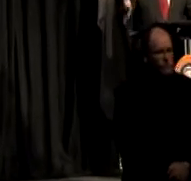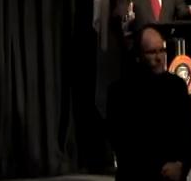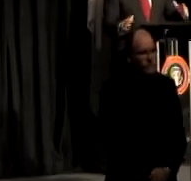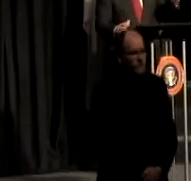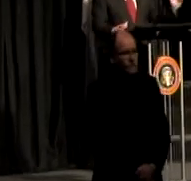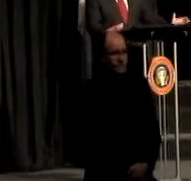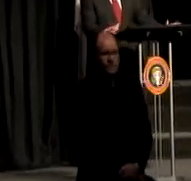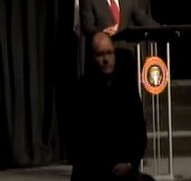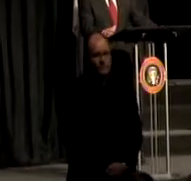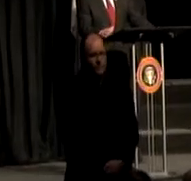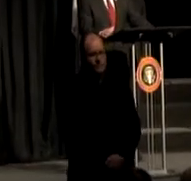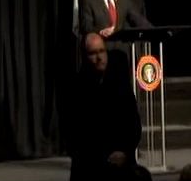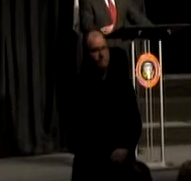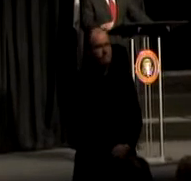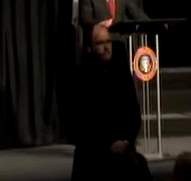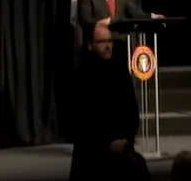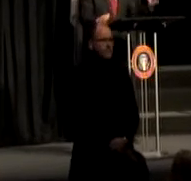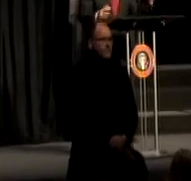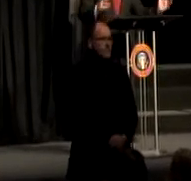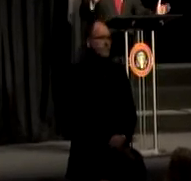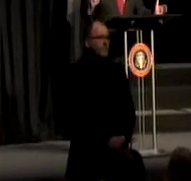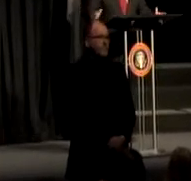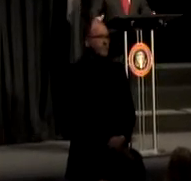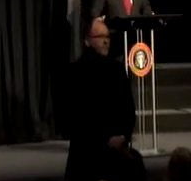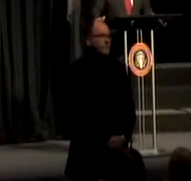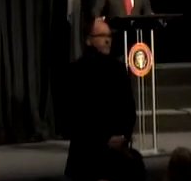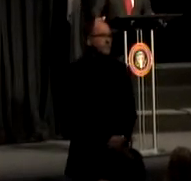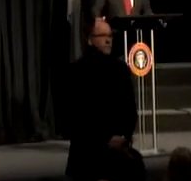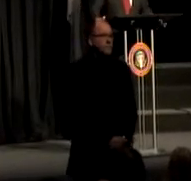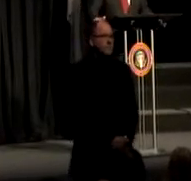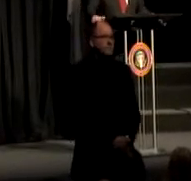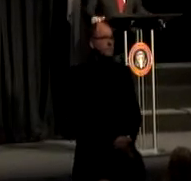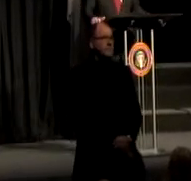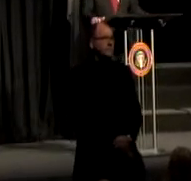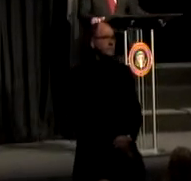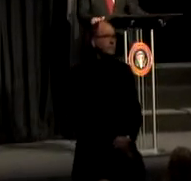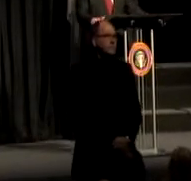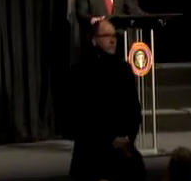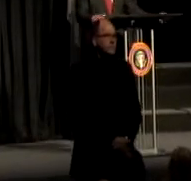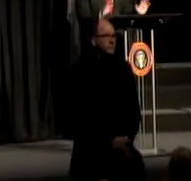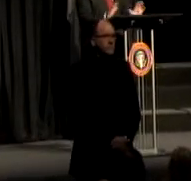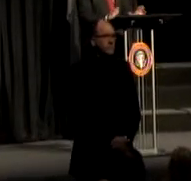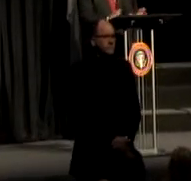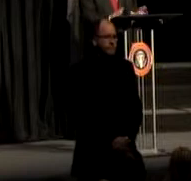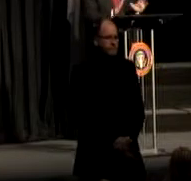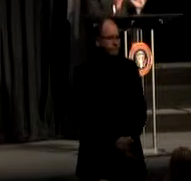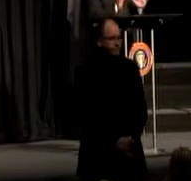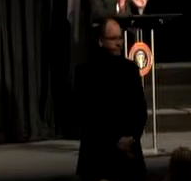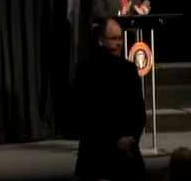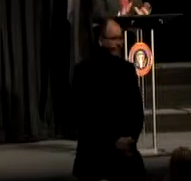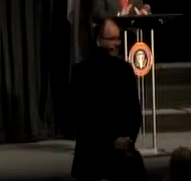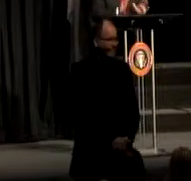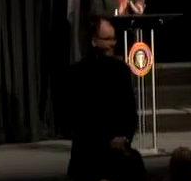that the Republicans and the Democrats are standing at about a 49% to a 51% margin. I want to say